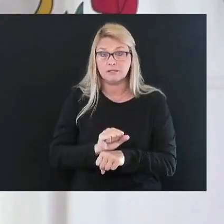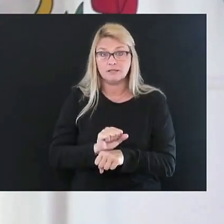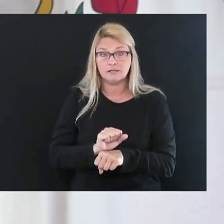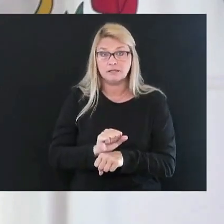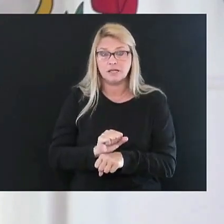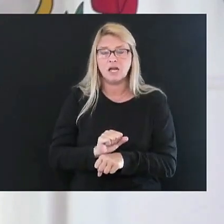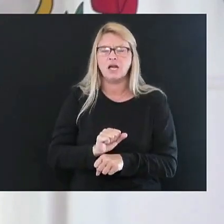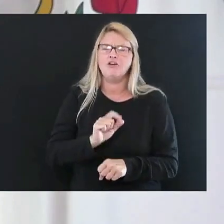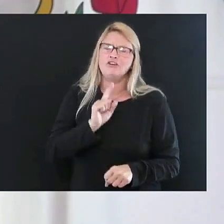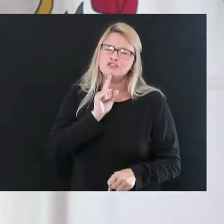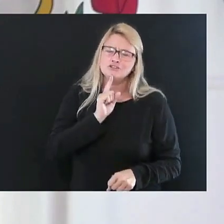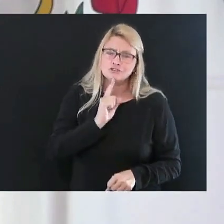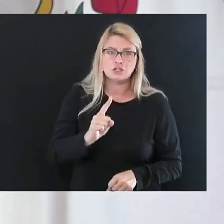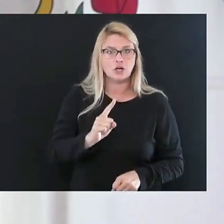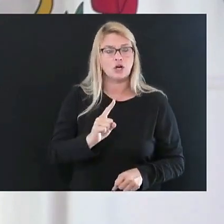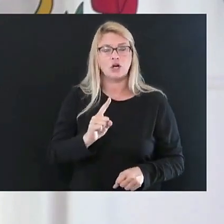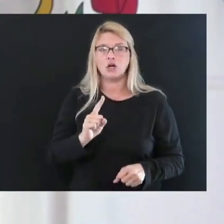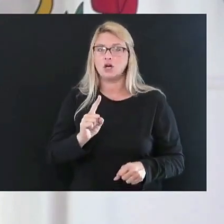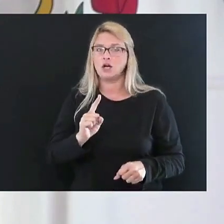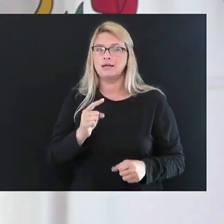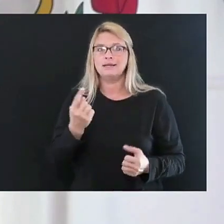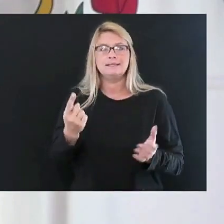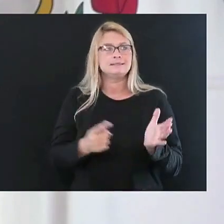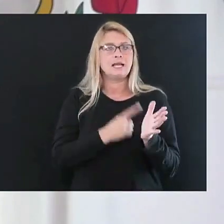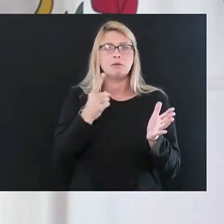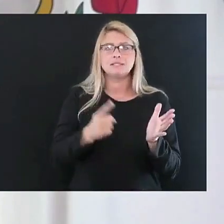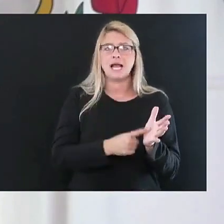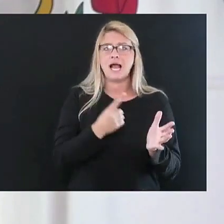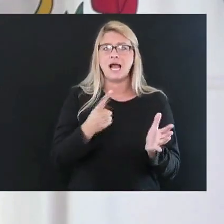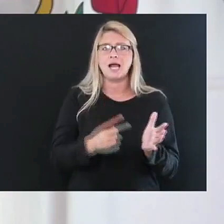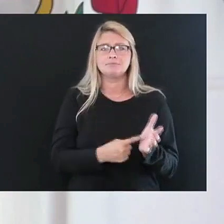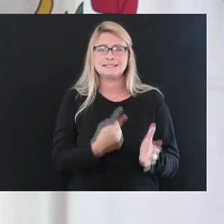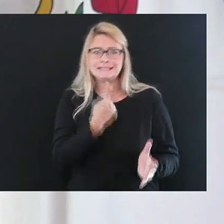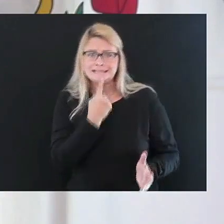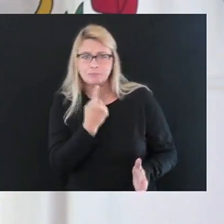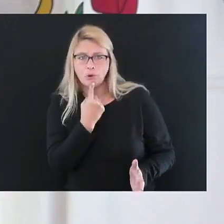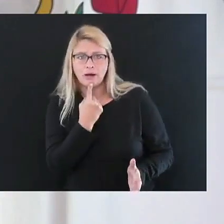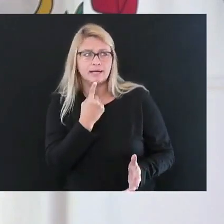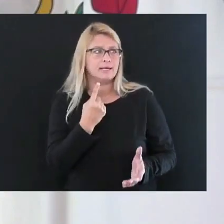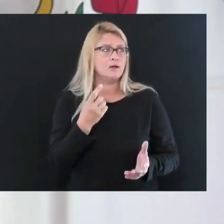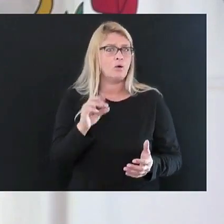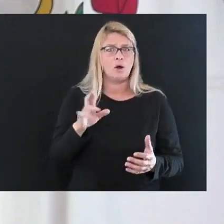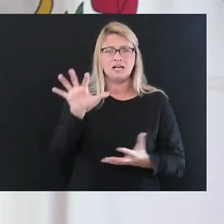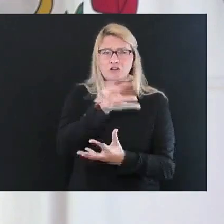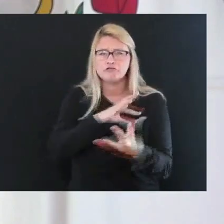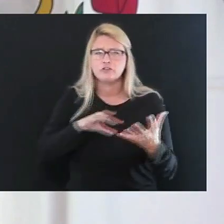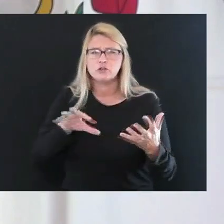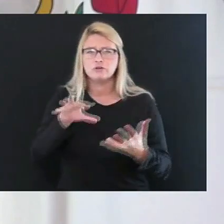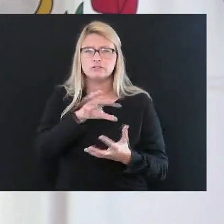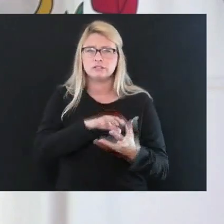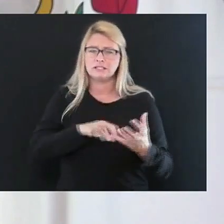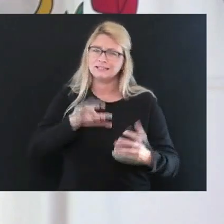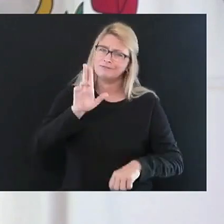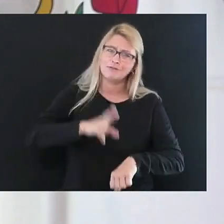it's confusing, and sure, it's disappointing from time to time. But the alternative,